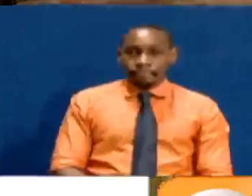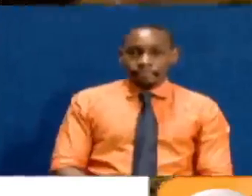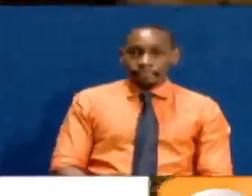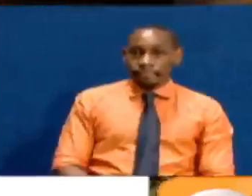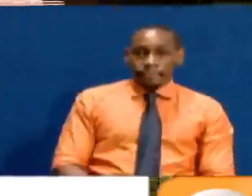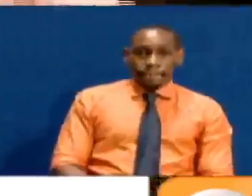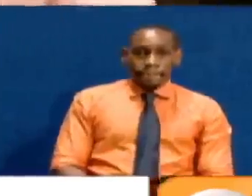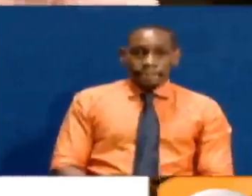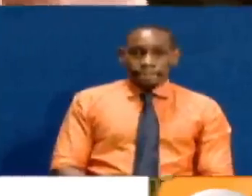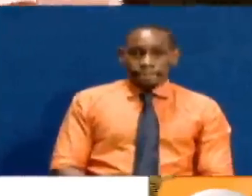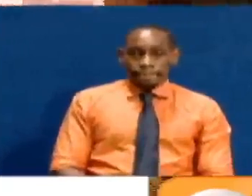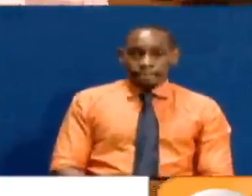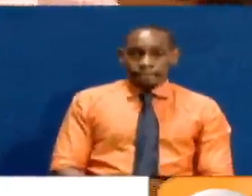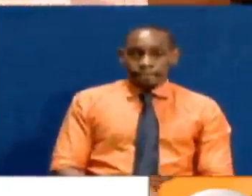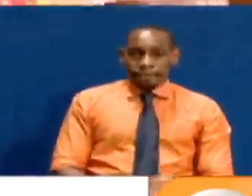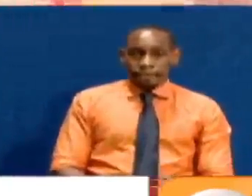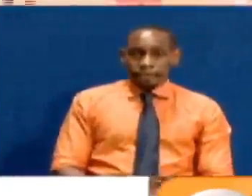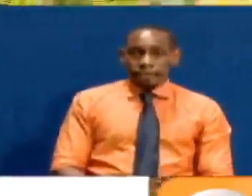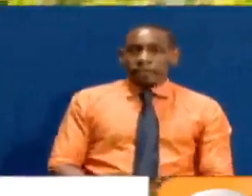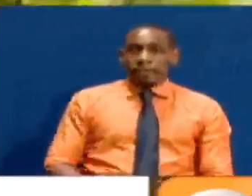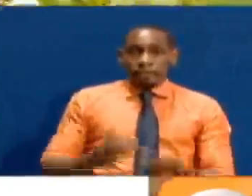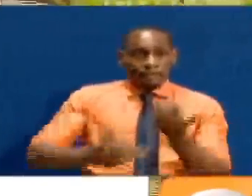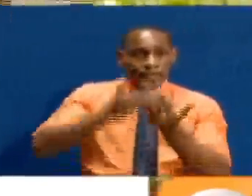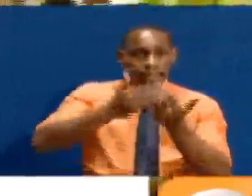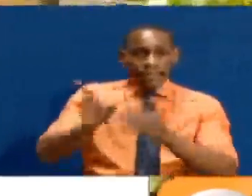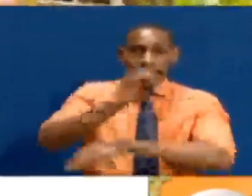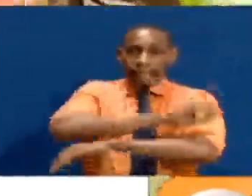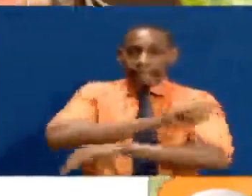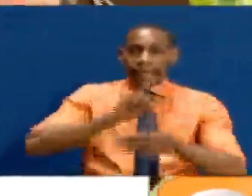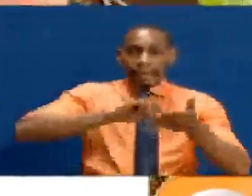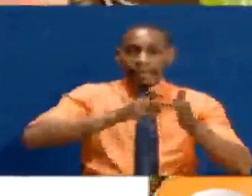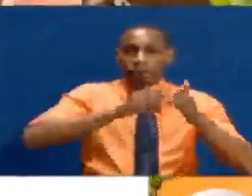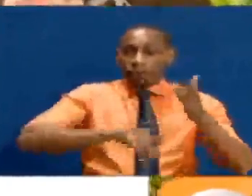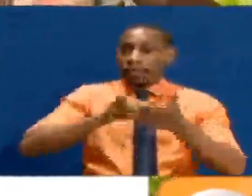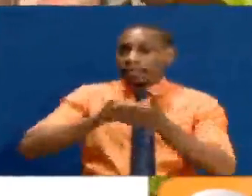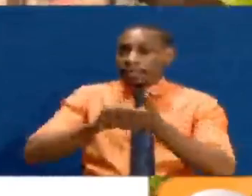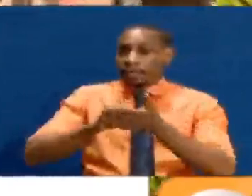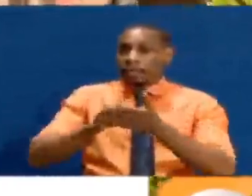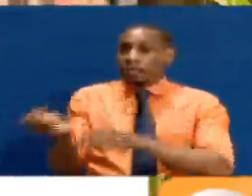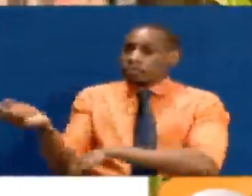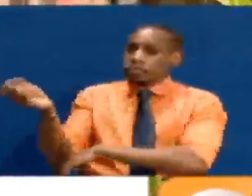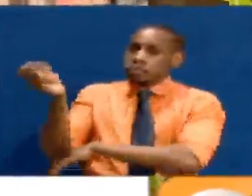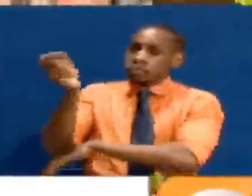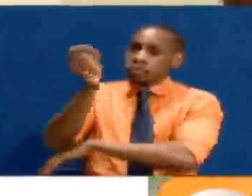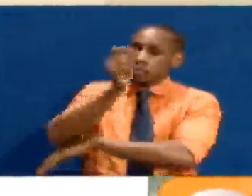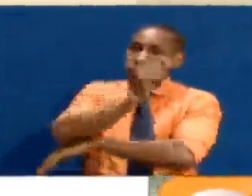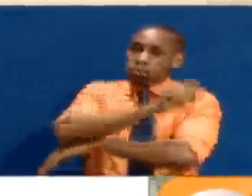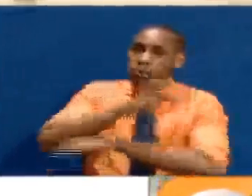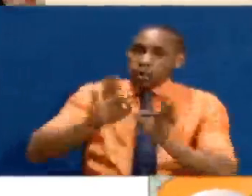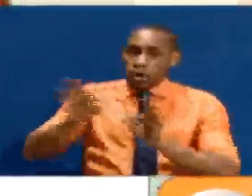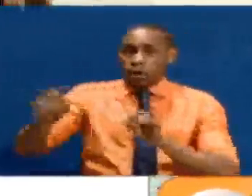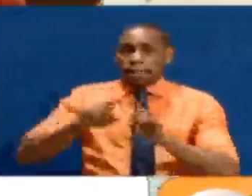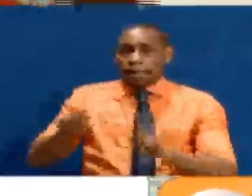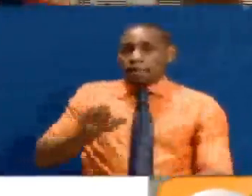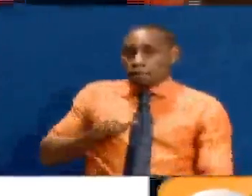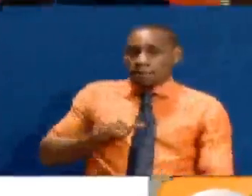Hi, how are you? Good, Victoria. It's treatment day, which means it's going to be a long one. But Mwende